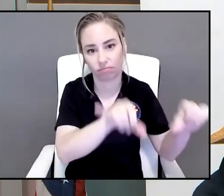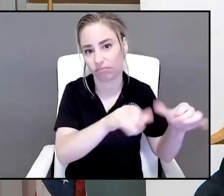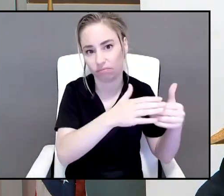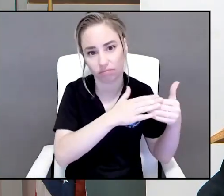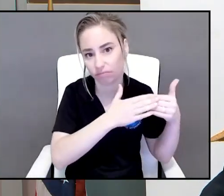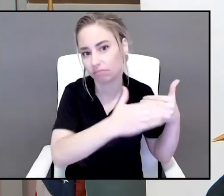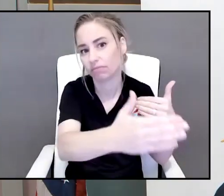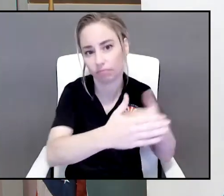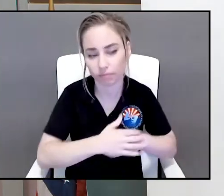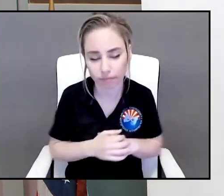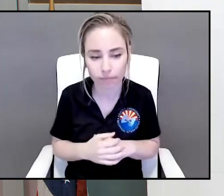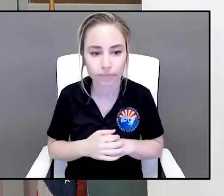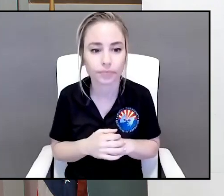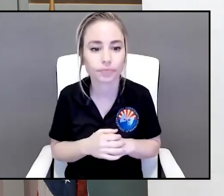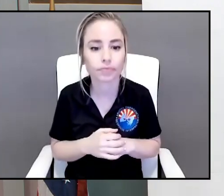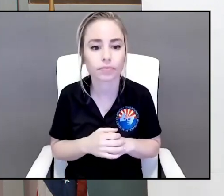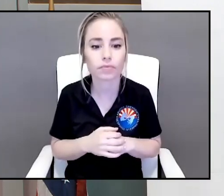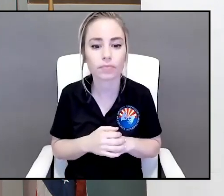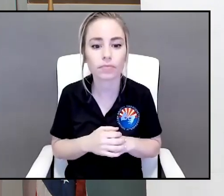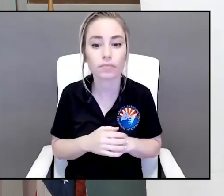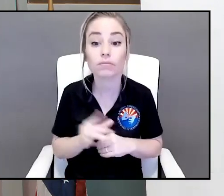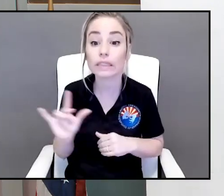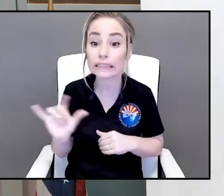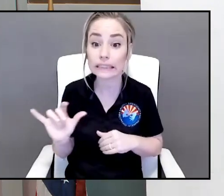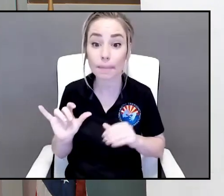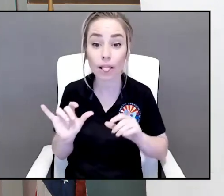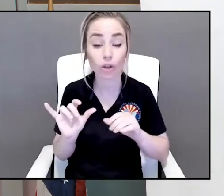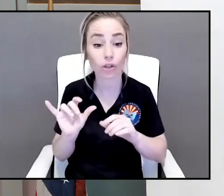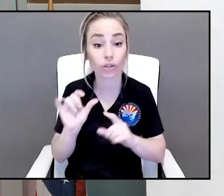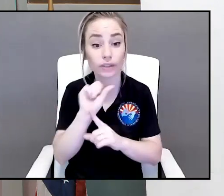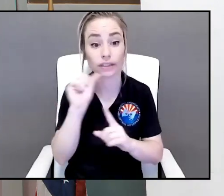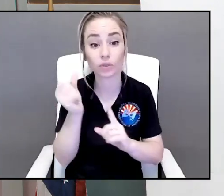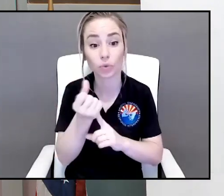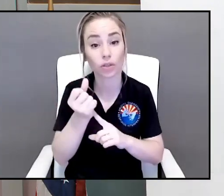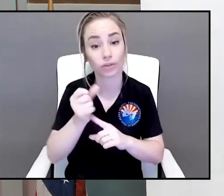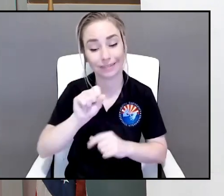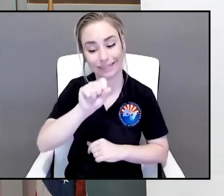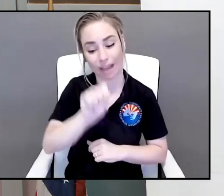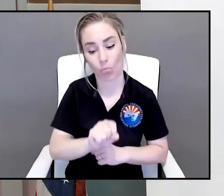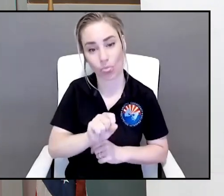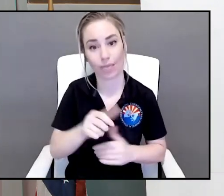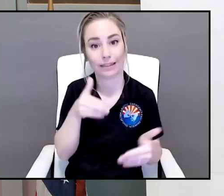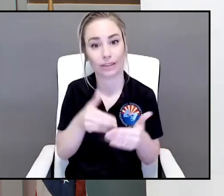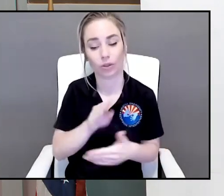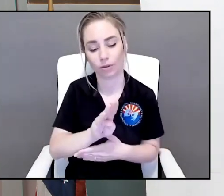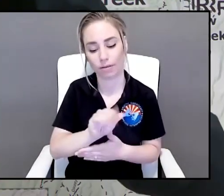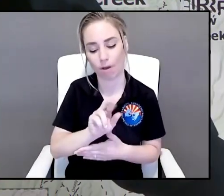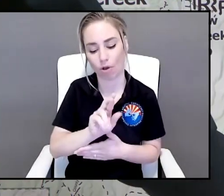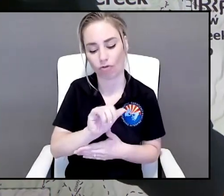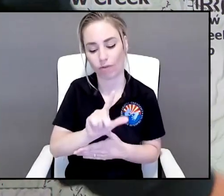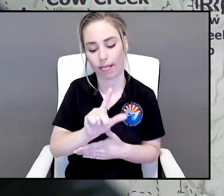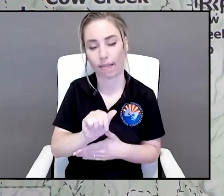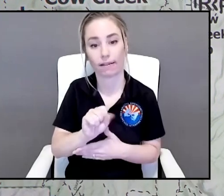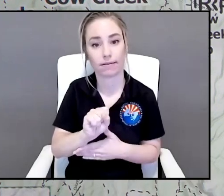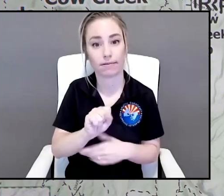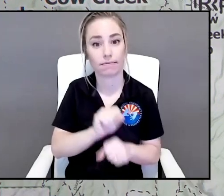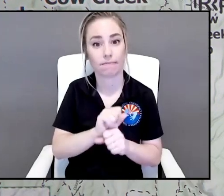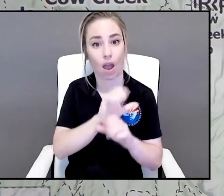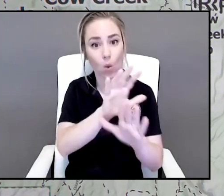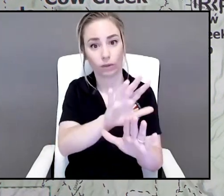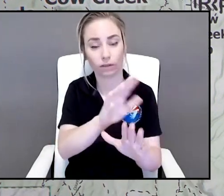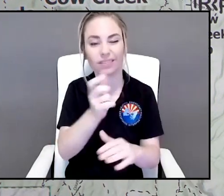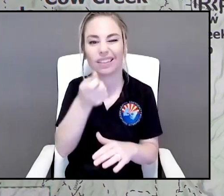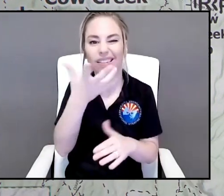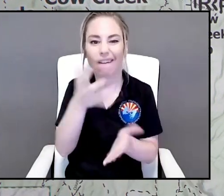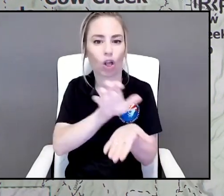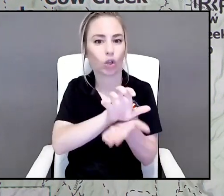here. A similar situation down on the south by Boreas Mountain. Several dozer lines that they're